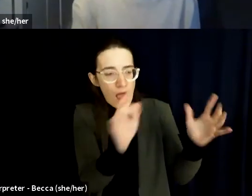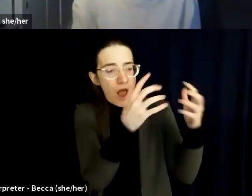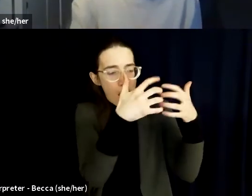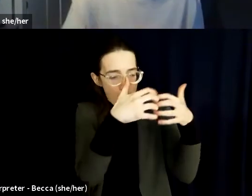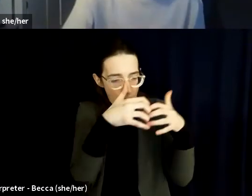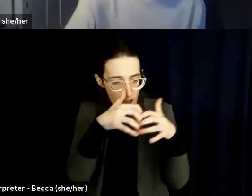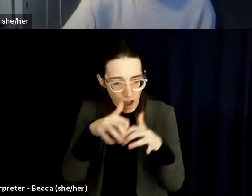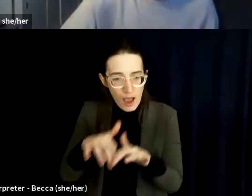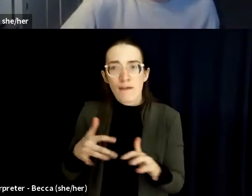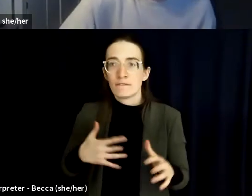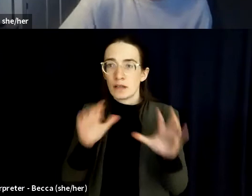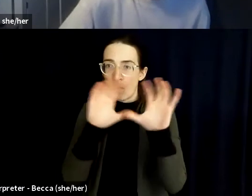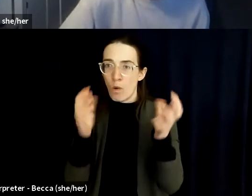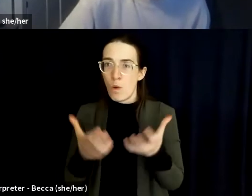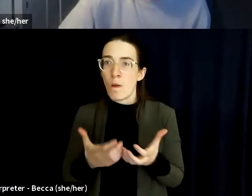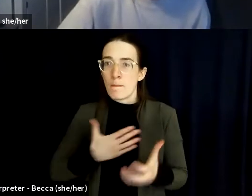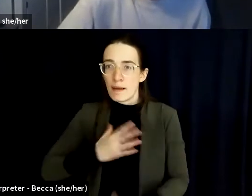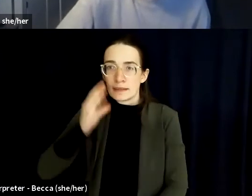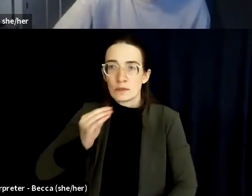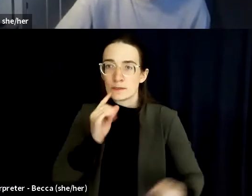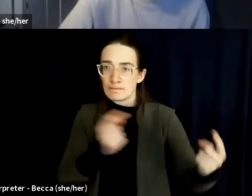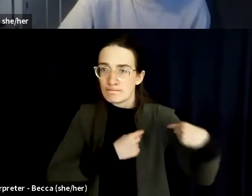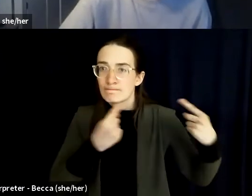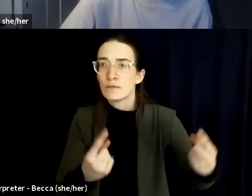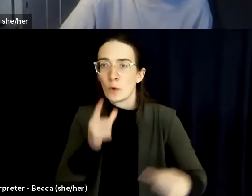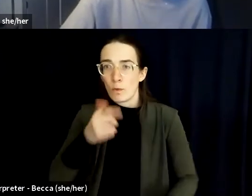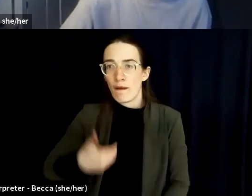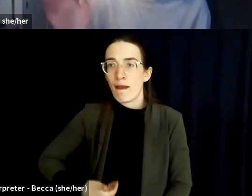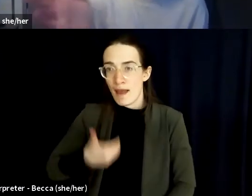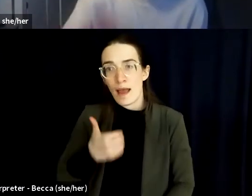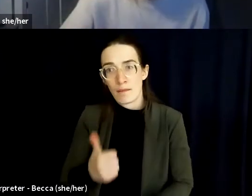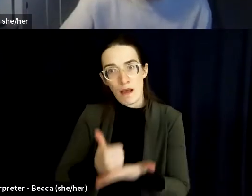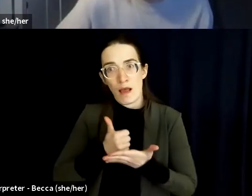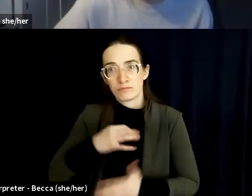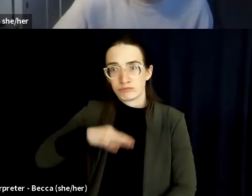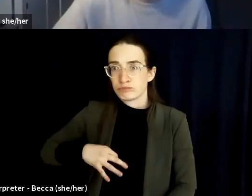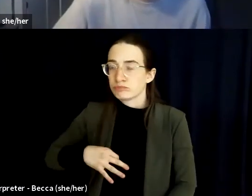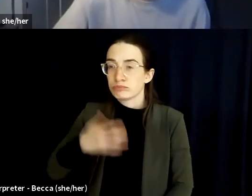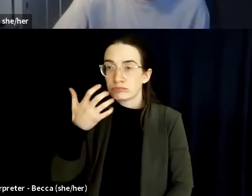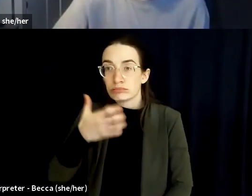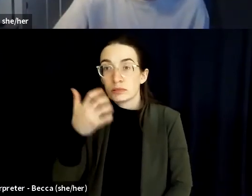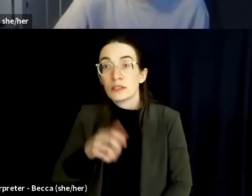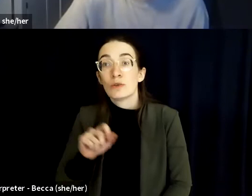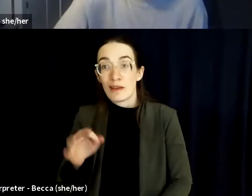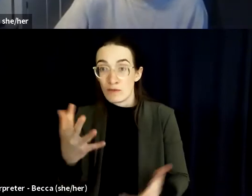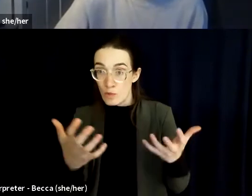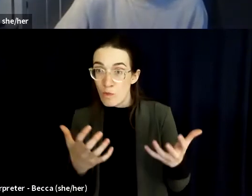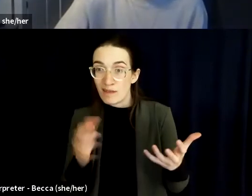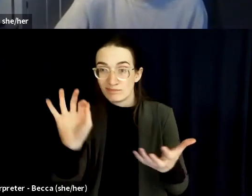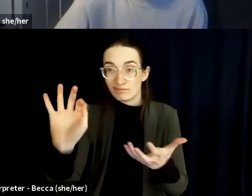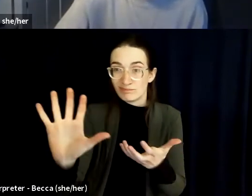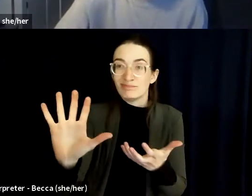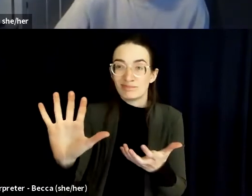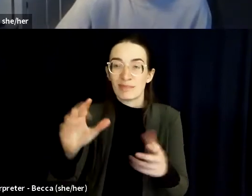more integrated in my experiences and who I am. So that's just another little plug if you do want to read more